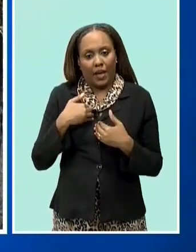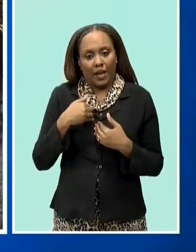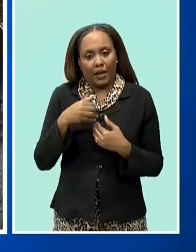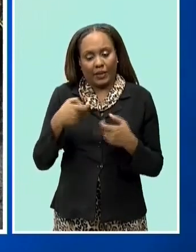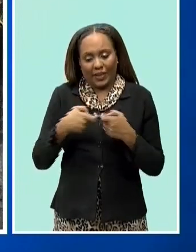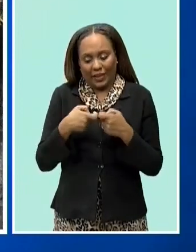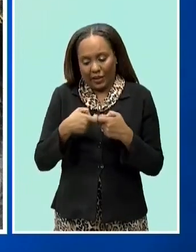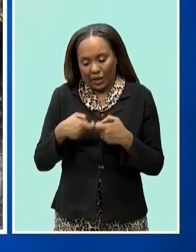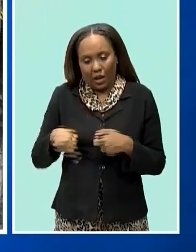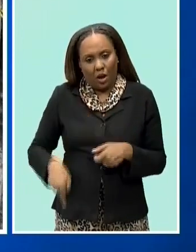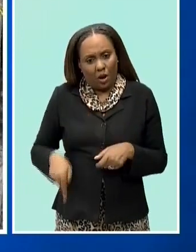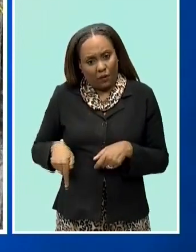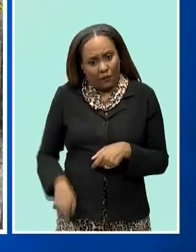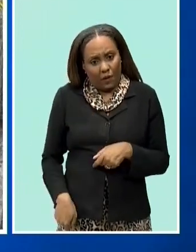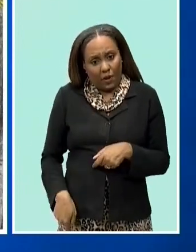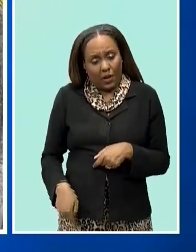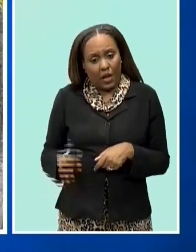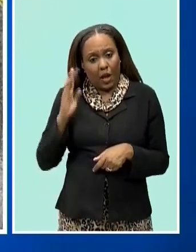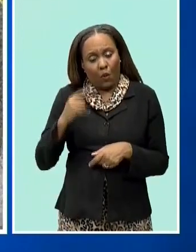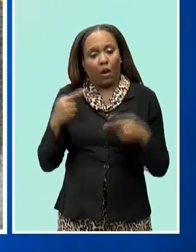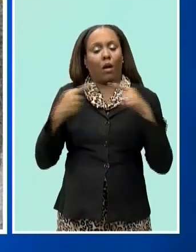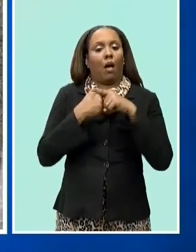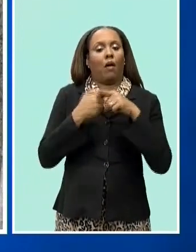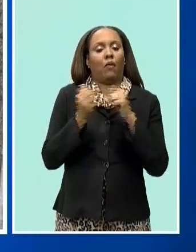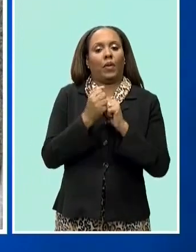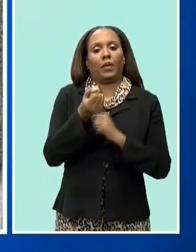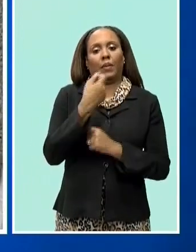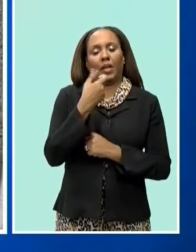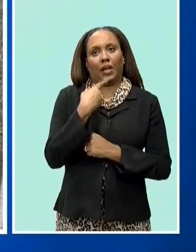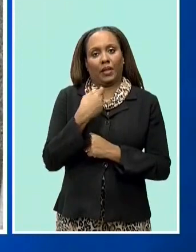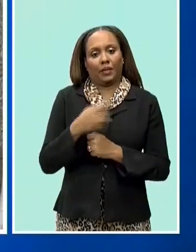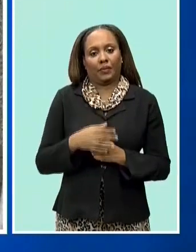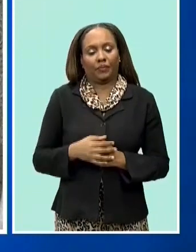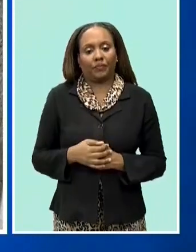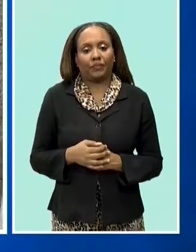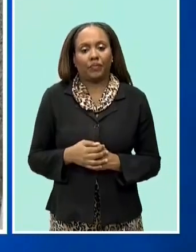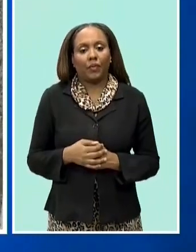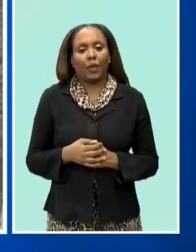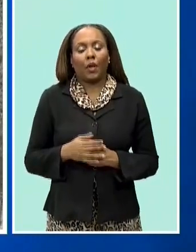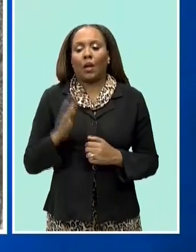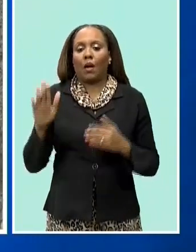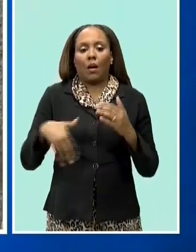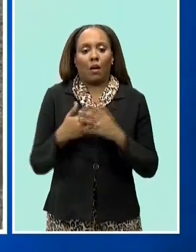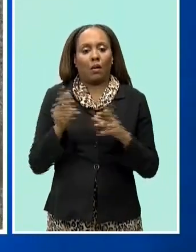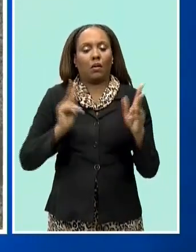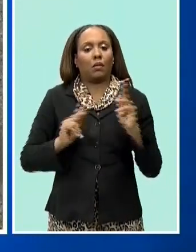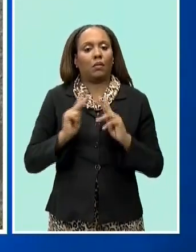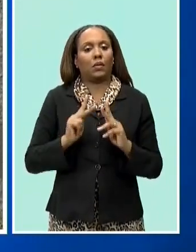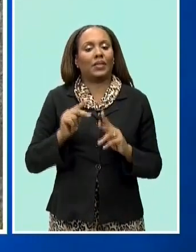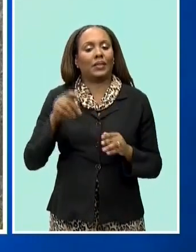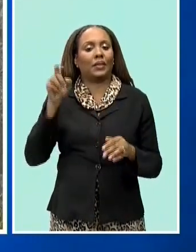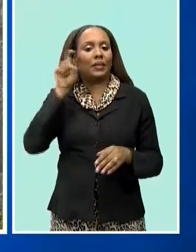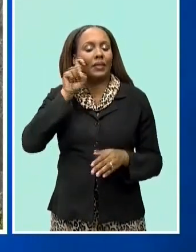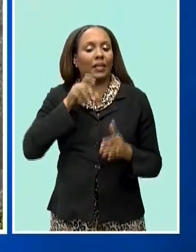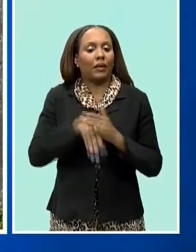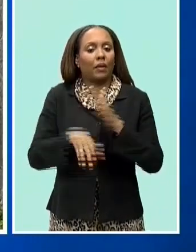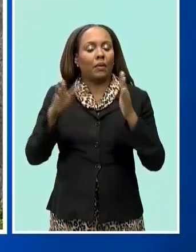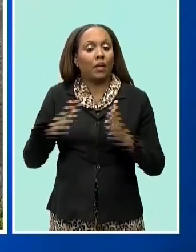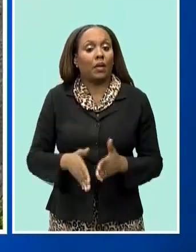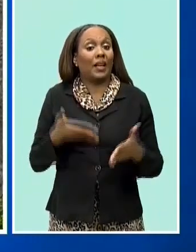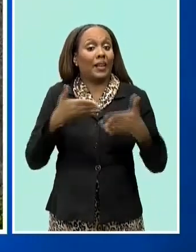well-being. It's the policy of the Department of Court Services that all moderate or high-risk offenders who sexually offend against